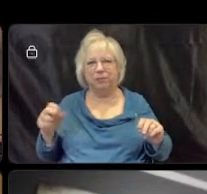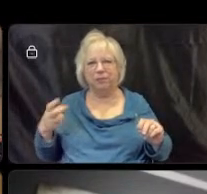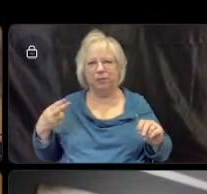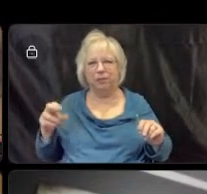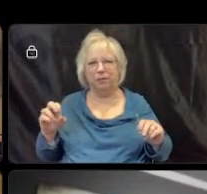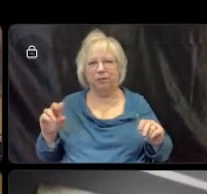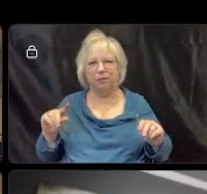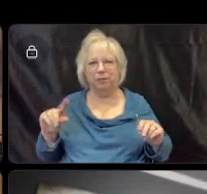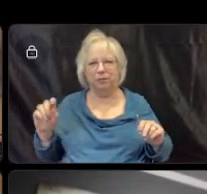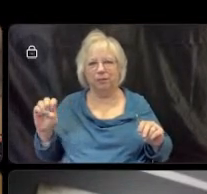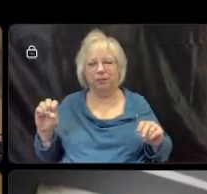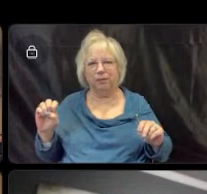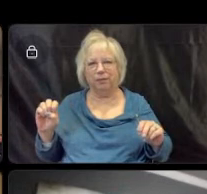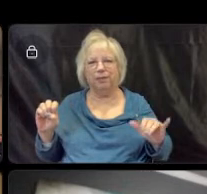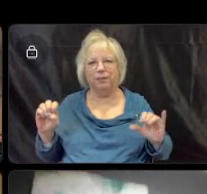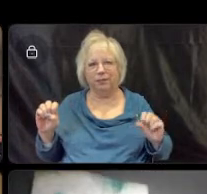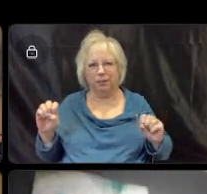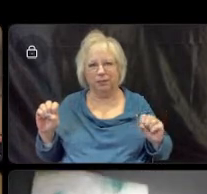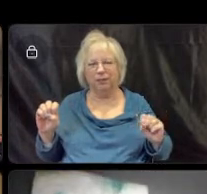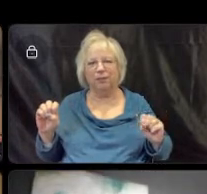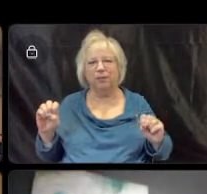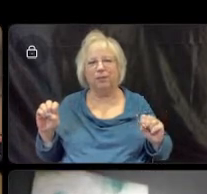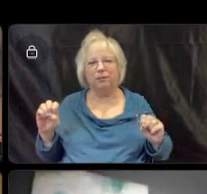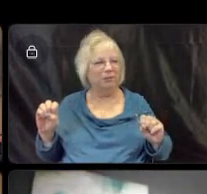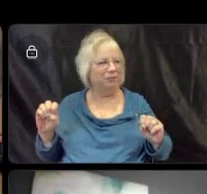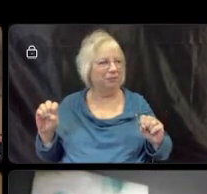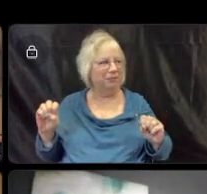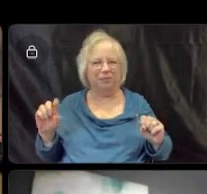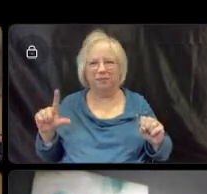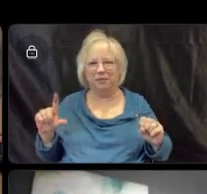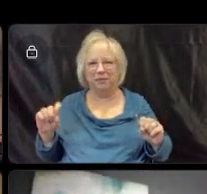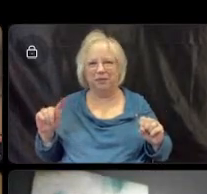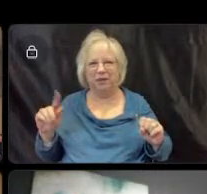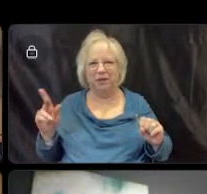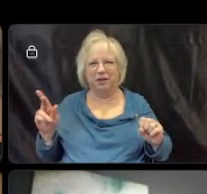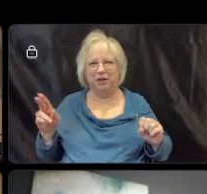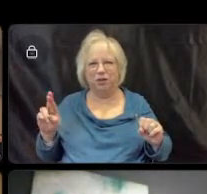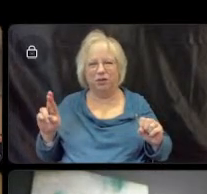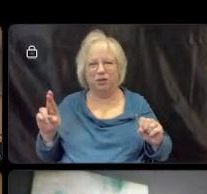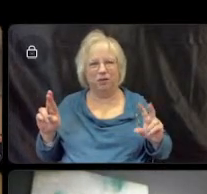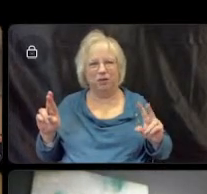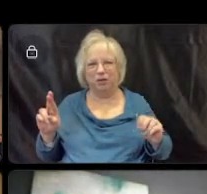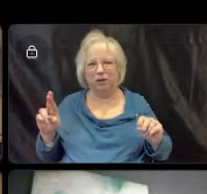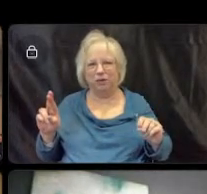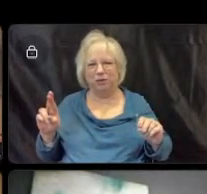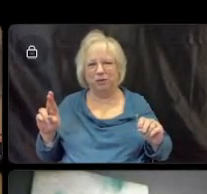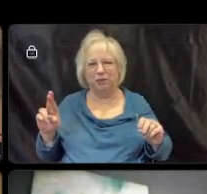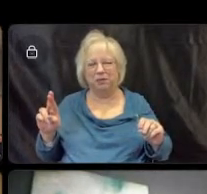Hodge? Yes. Latour? No.